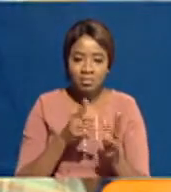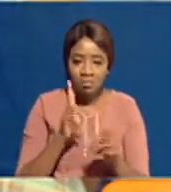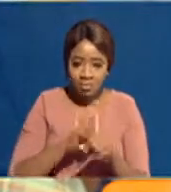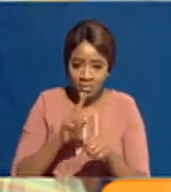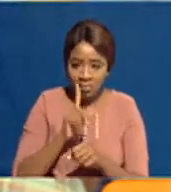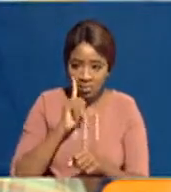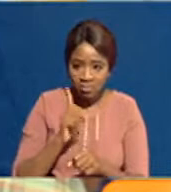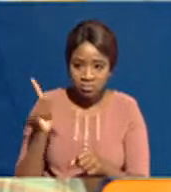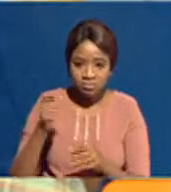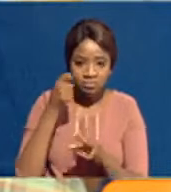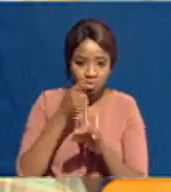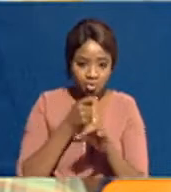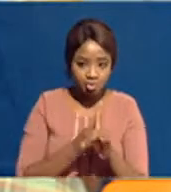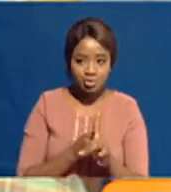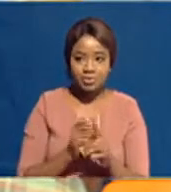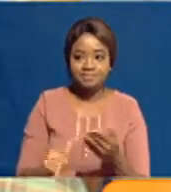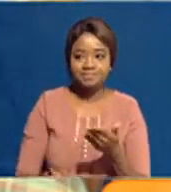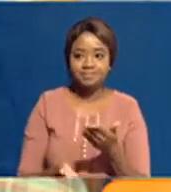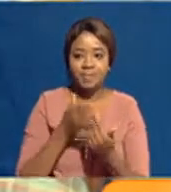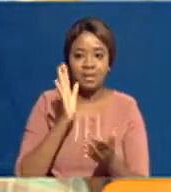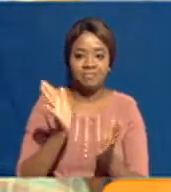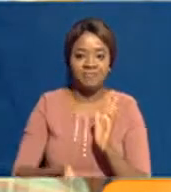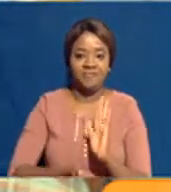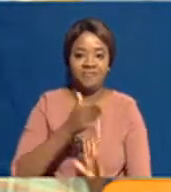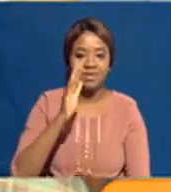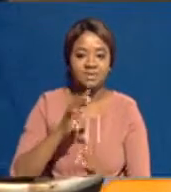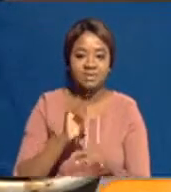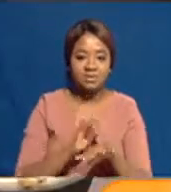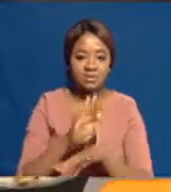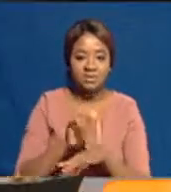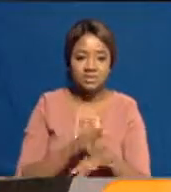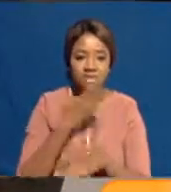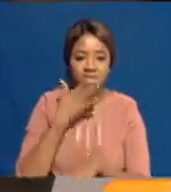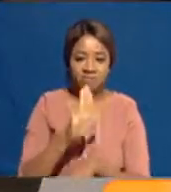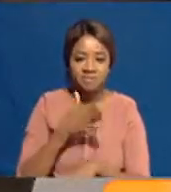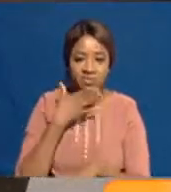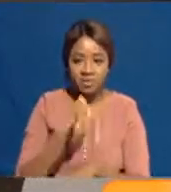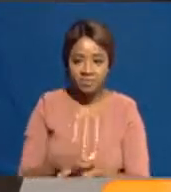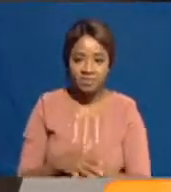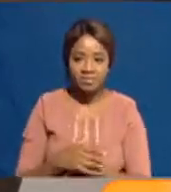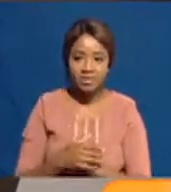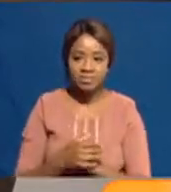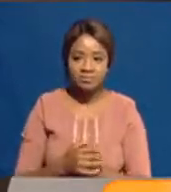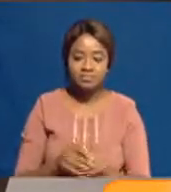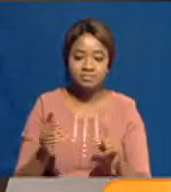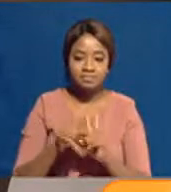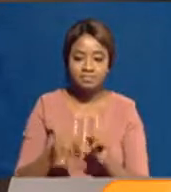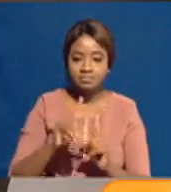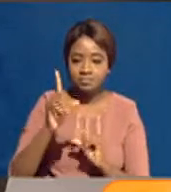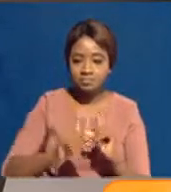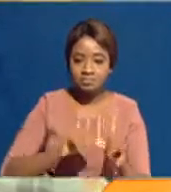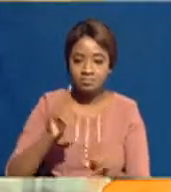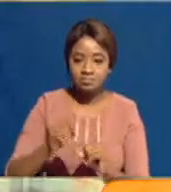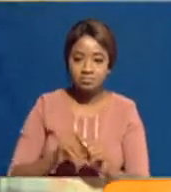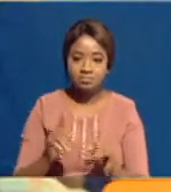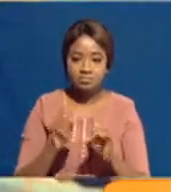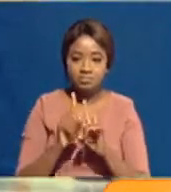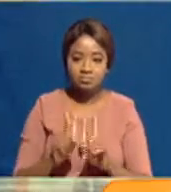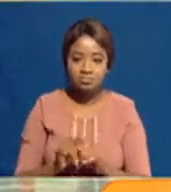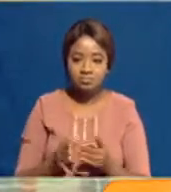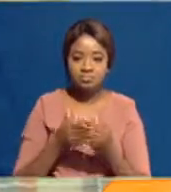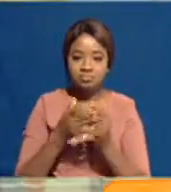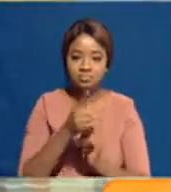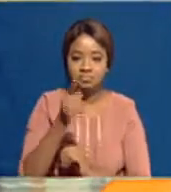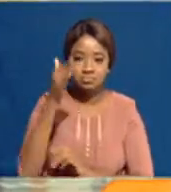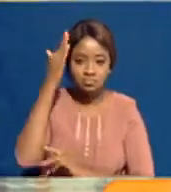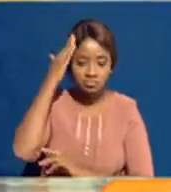such portable sensors, they can instantly collect data on random basis, maybe every day or weekly, and they immediately know what is less